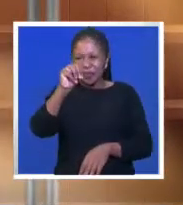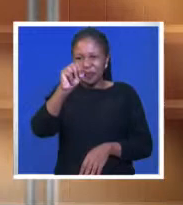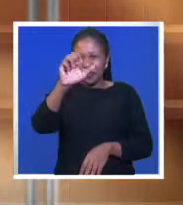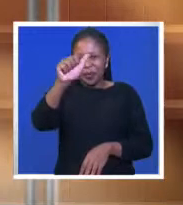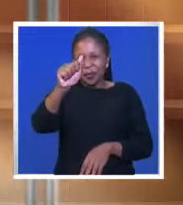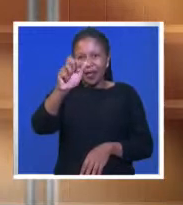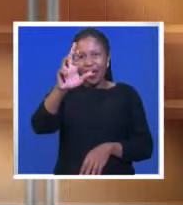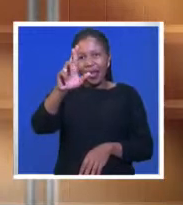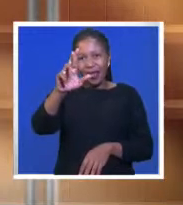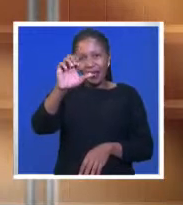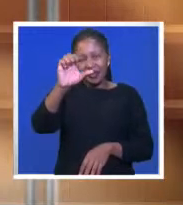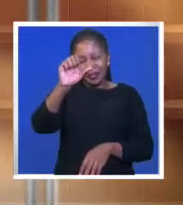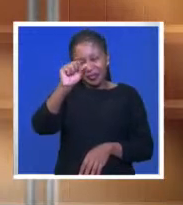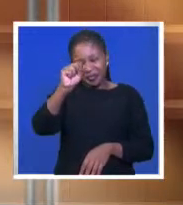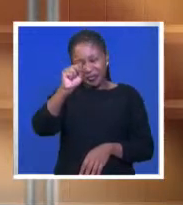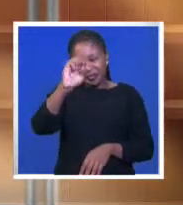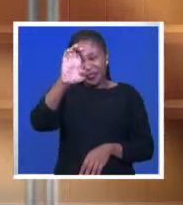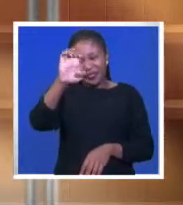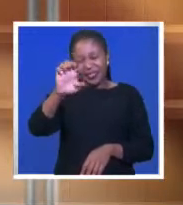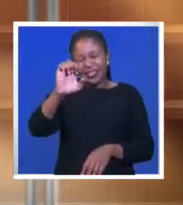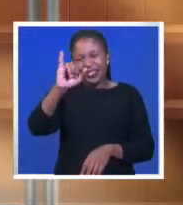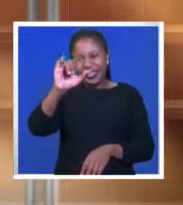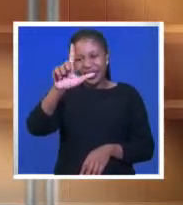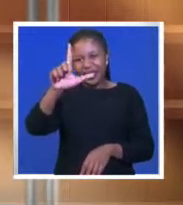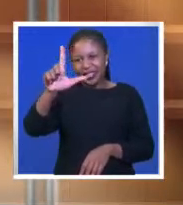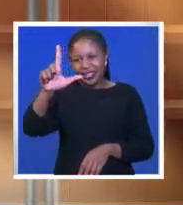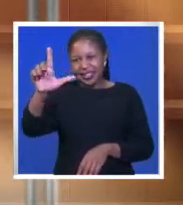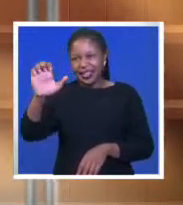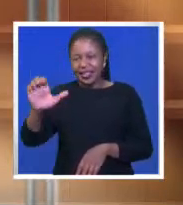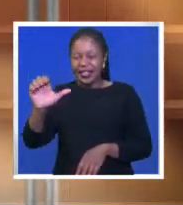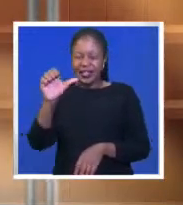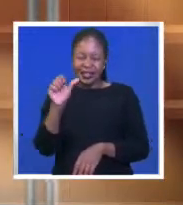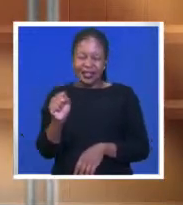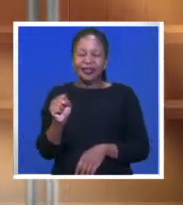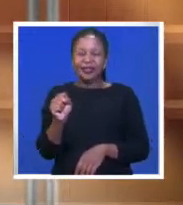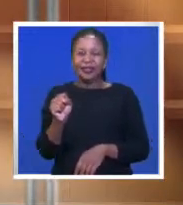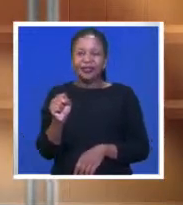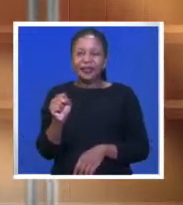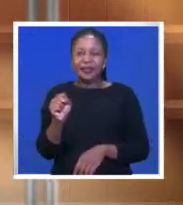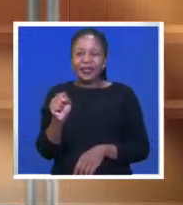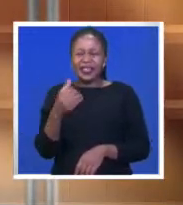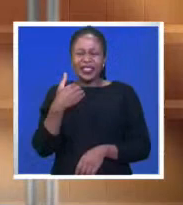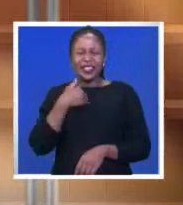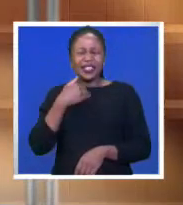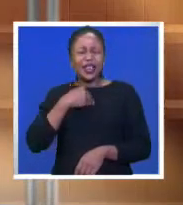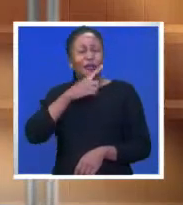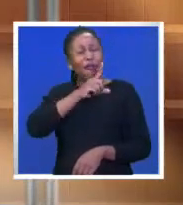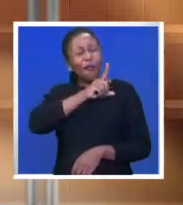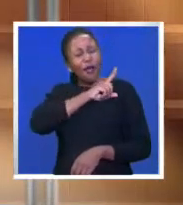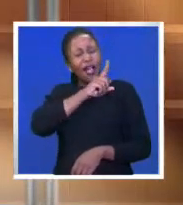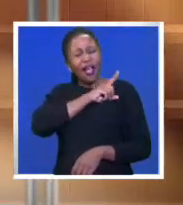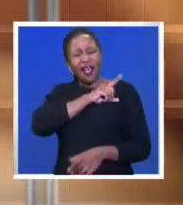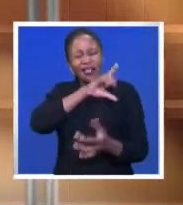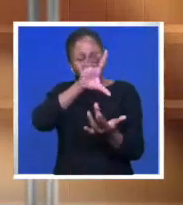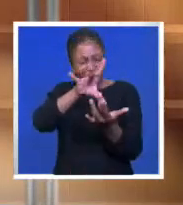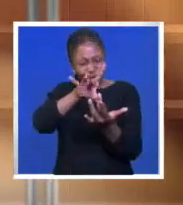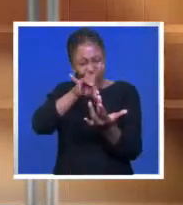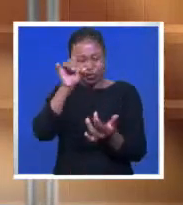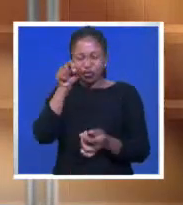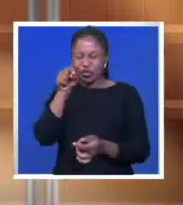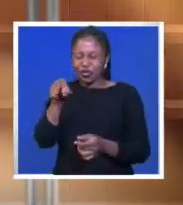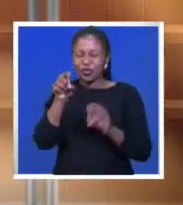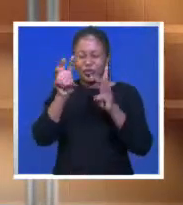what you are talking about now. This is the response. Why are we picking this one? Specifically because we are using